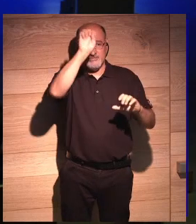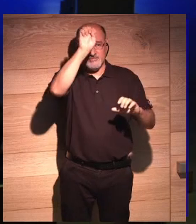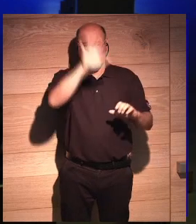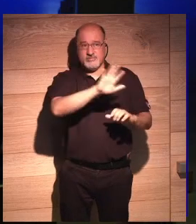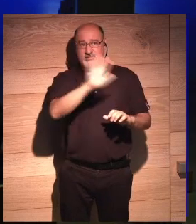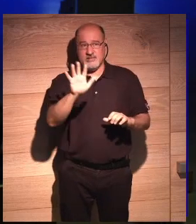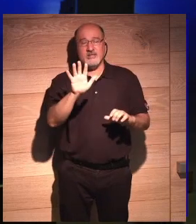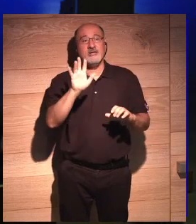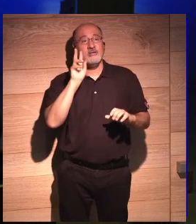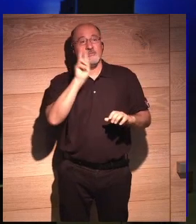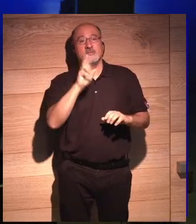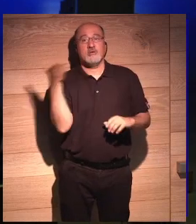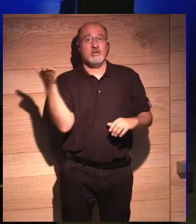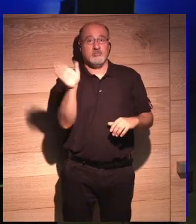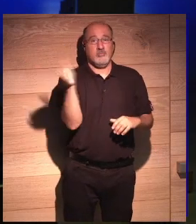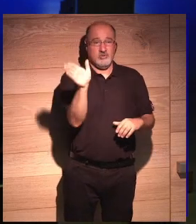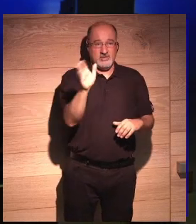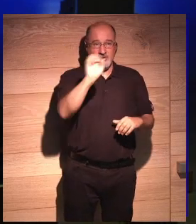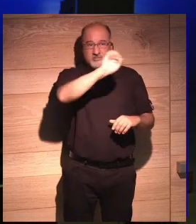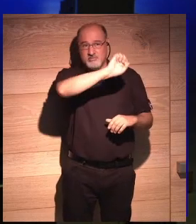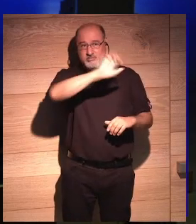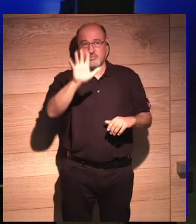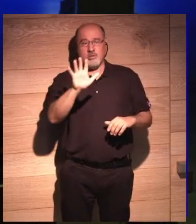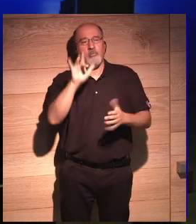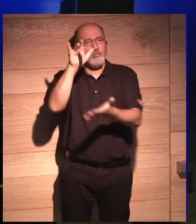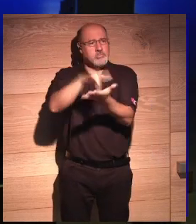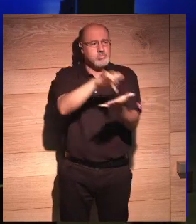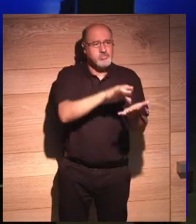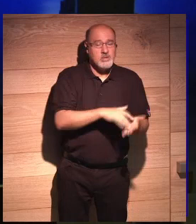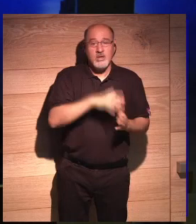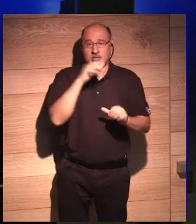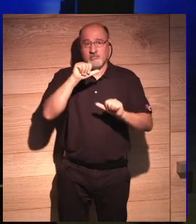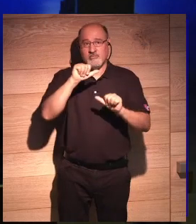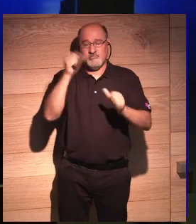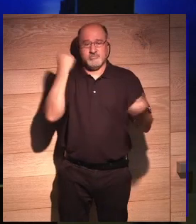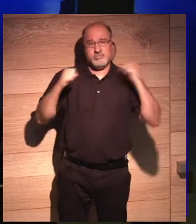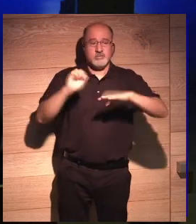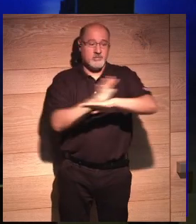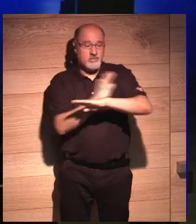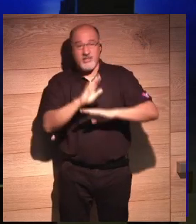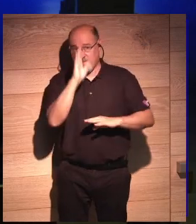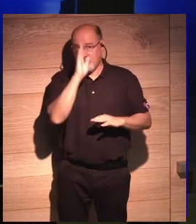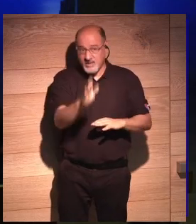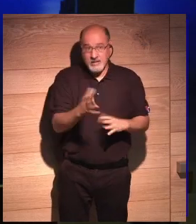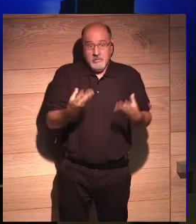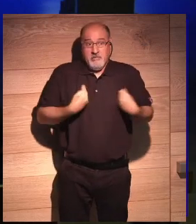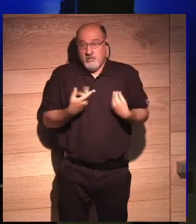lots of live events and so on, but I'm going to focus the rest of this presentation on some of